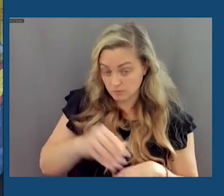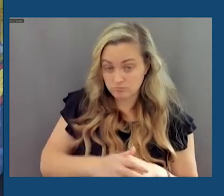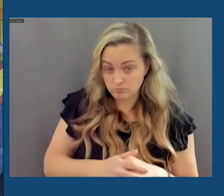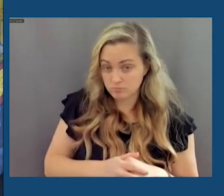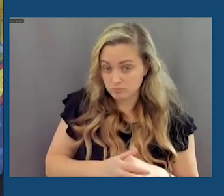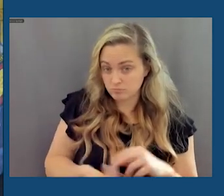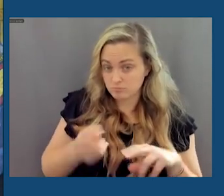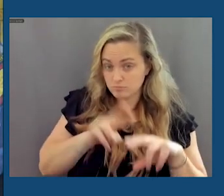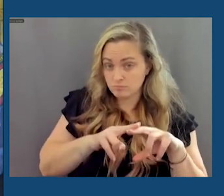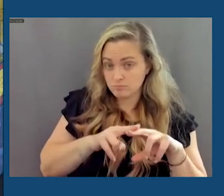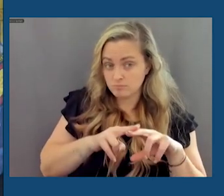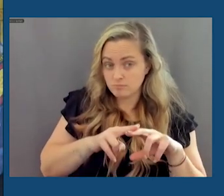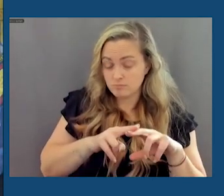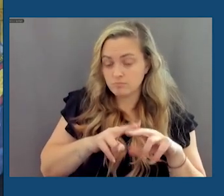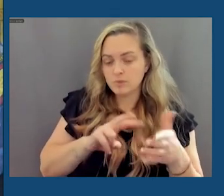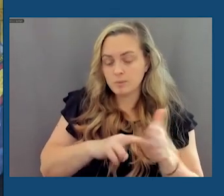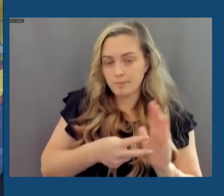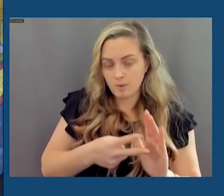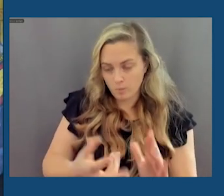recovering